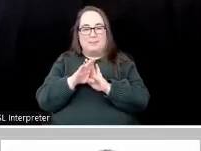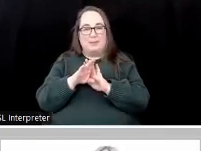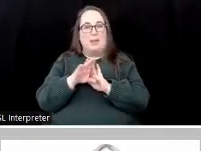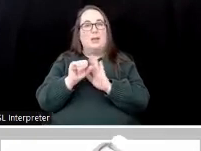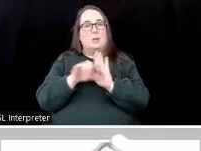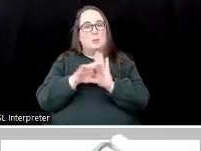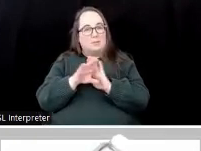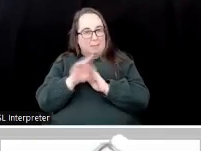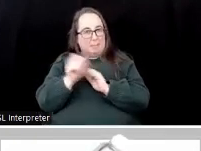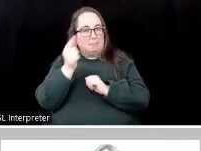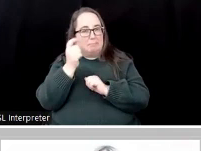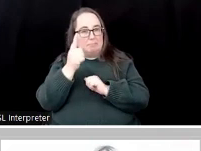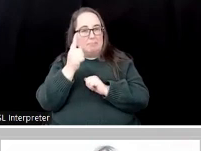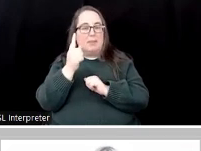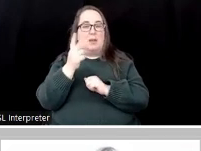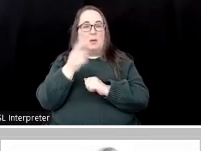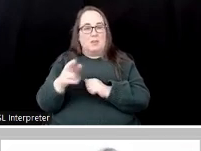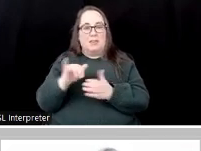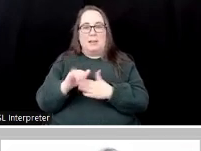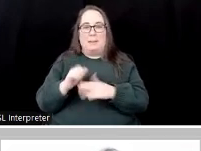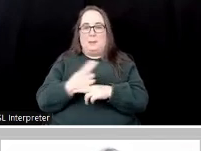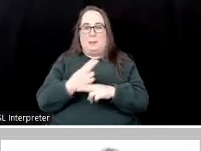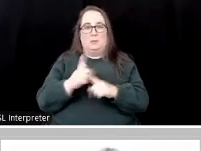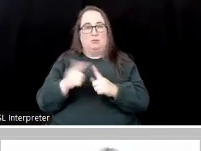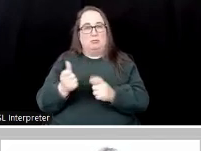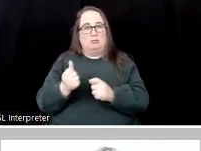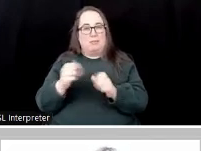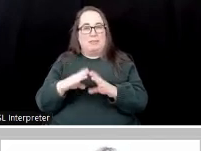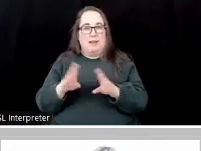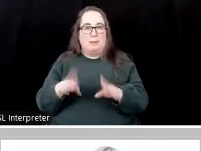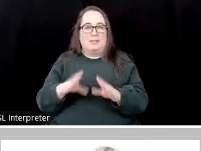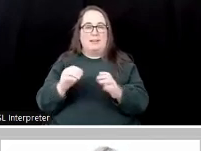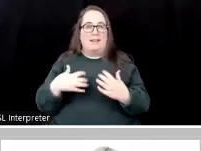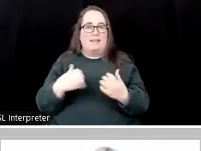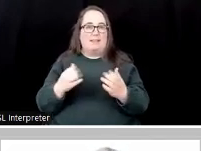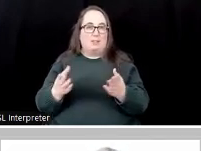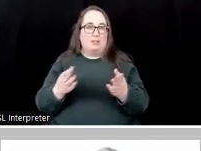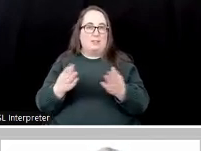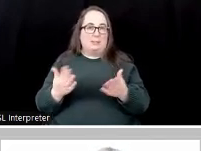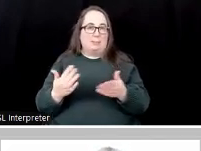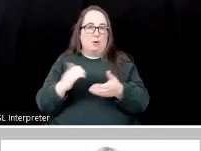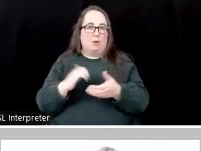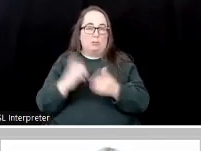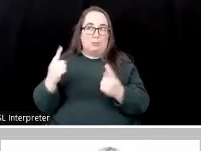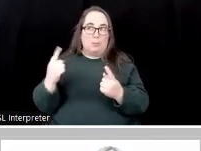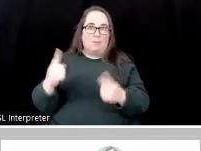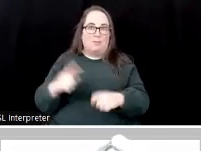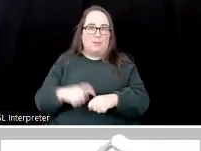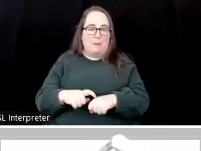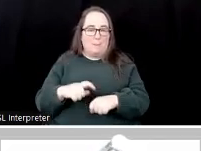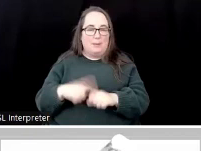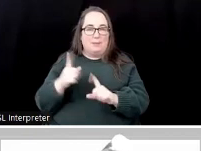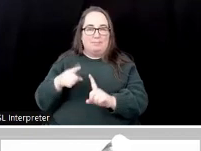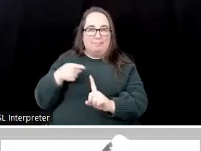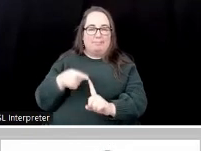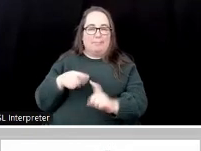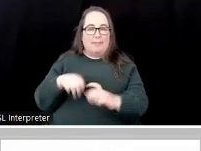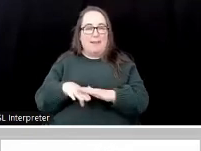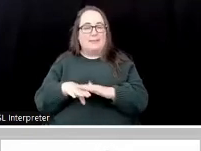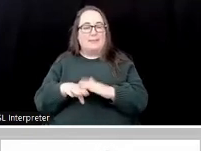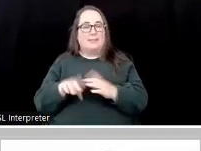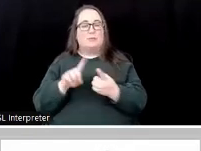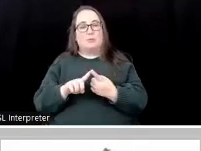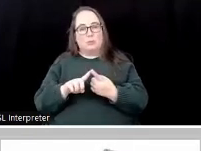an understanding of the resources that can be used to strengthen housing and health services partnerships over time, particularly access